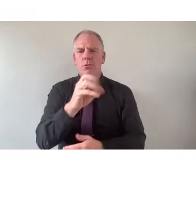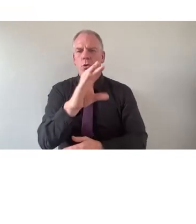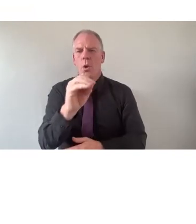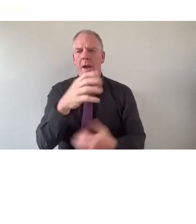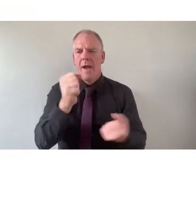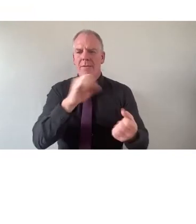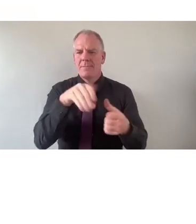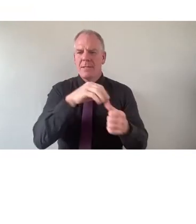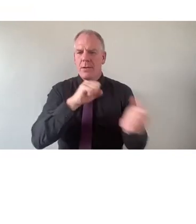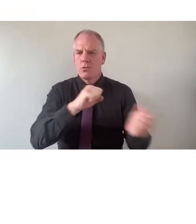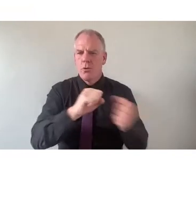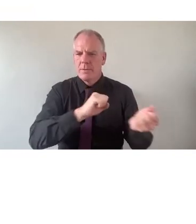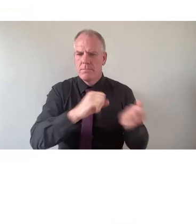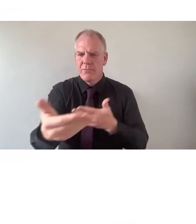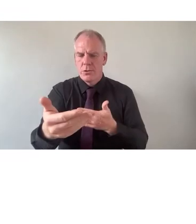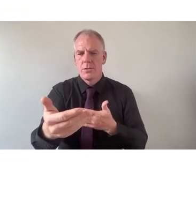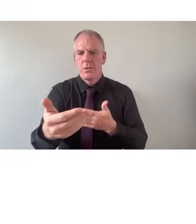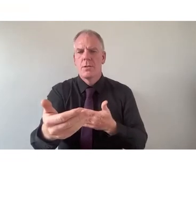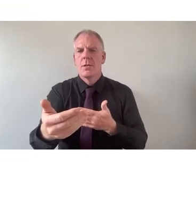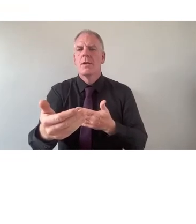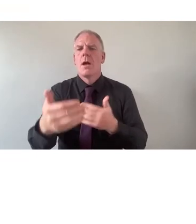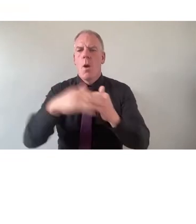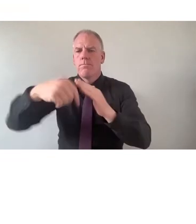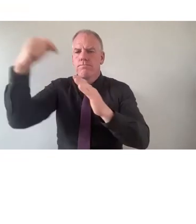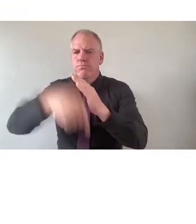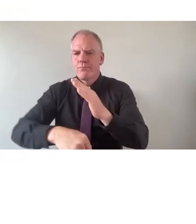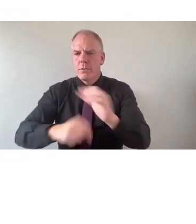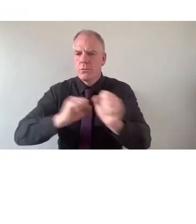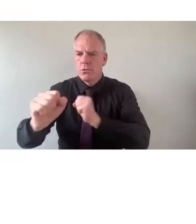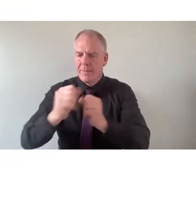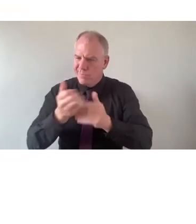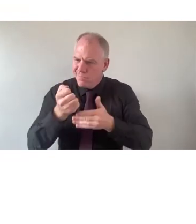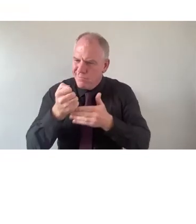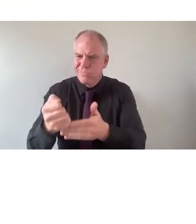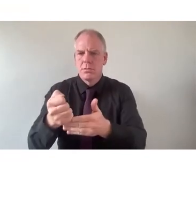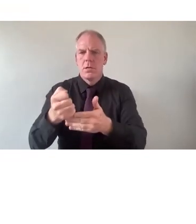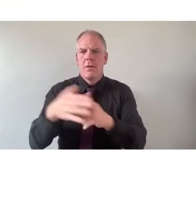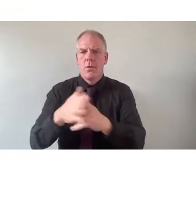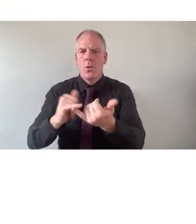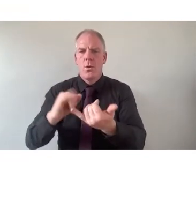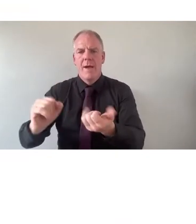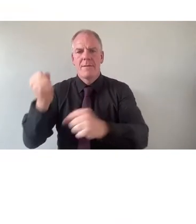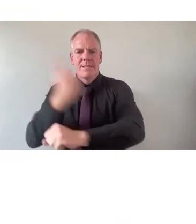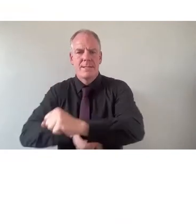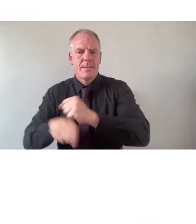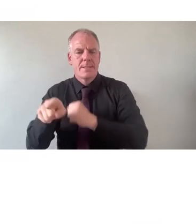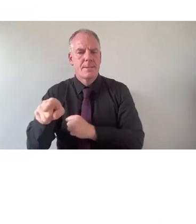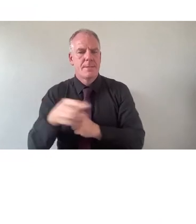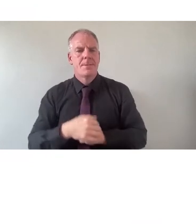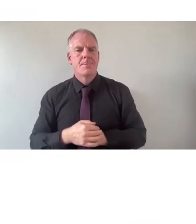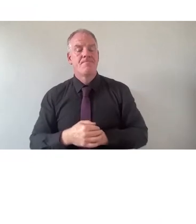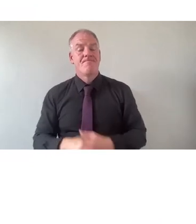services, more intensive, say, services to persons with disabilities. Indeed, this